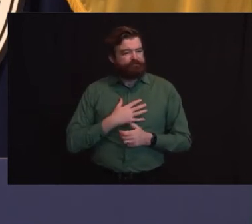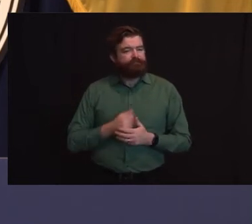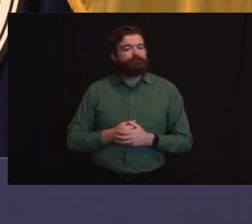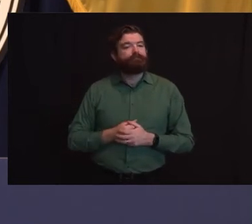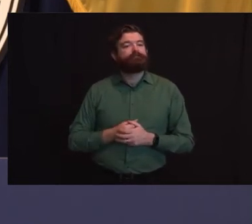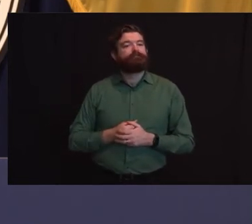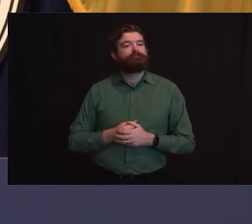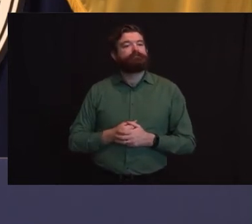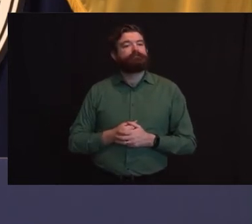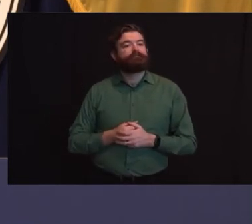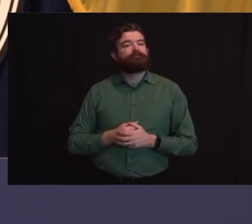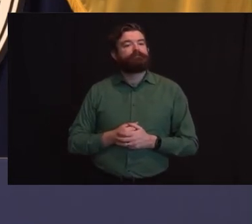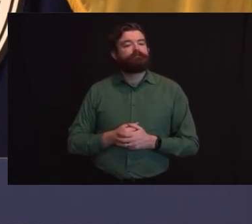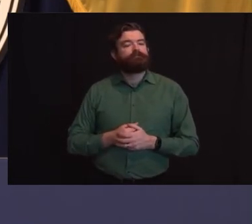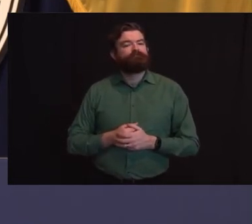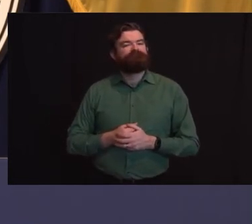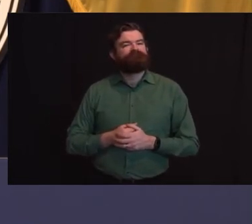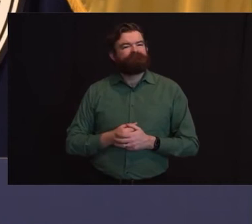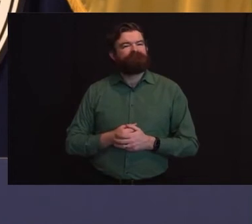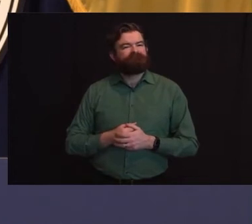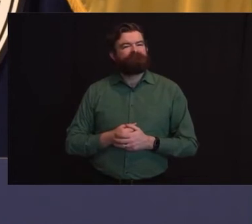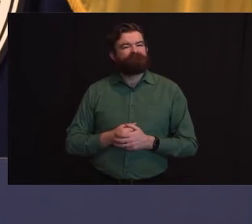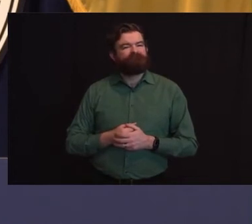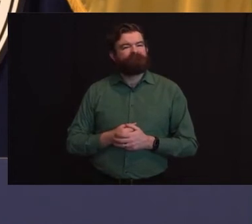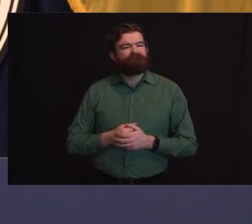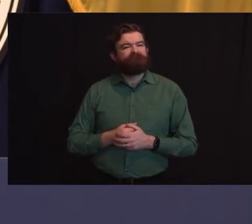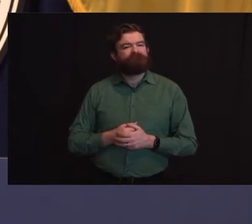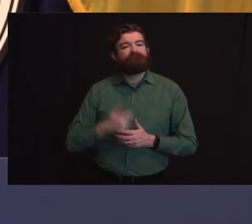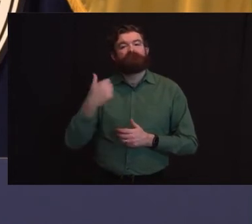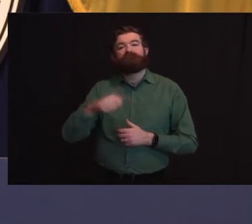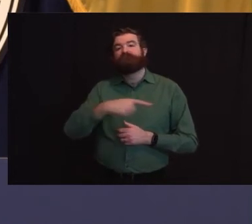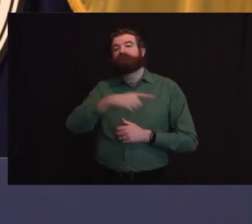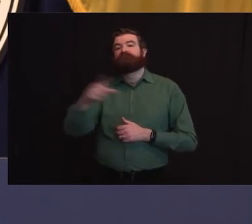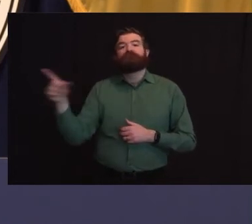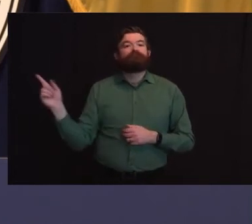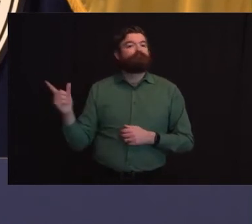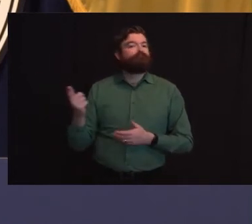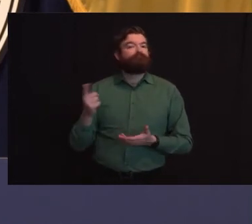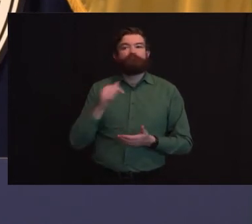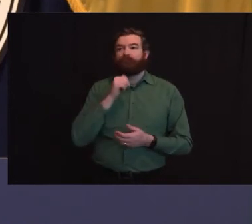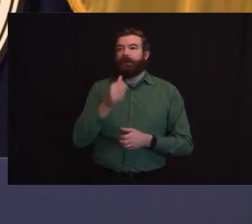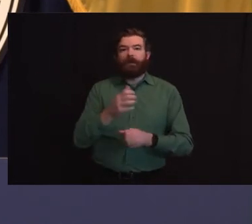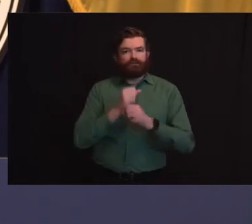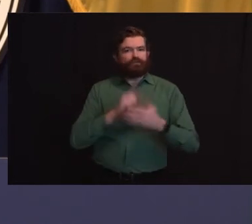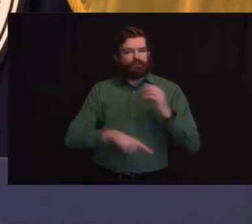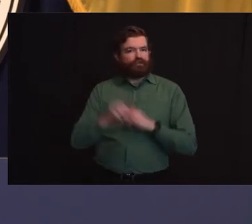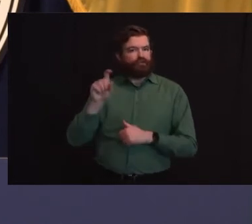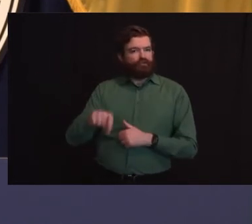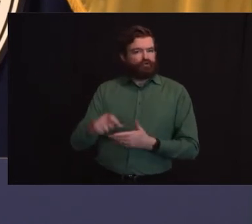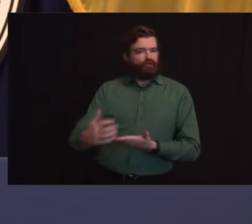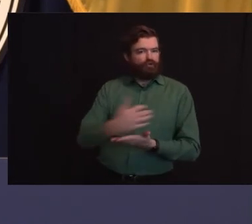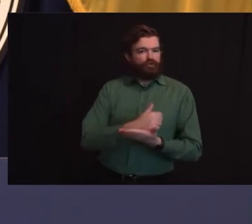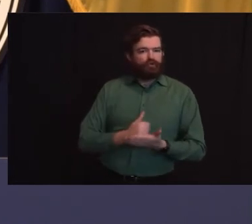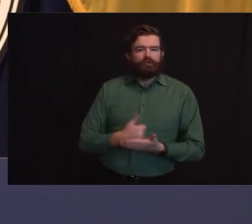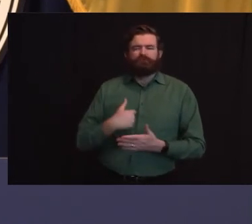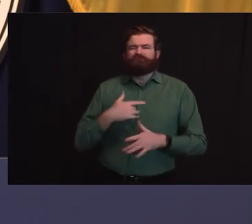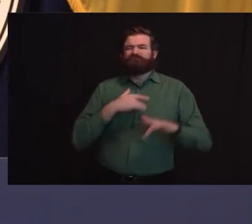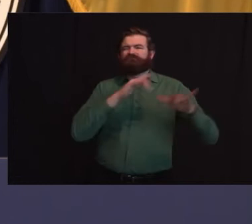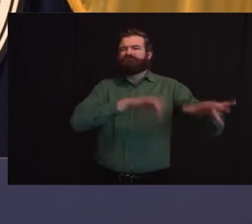It's breathtaking. So anybody who's out there not getting what they deserve, I get nothing but complete